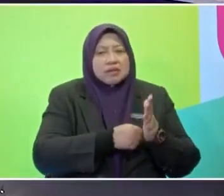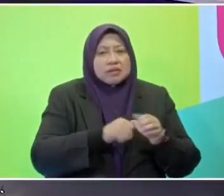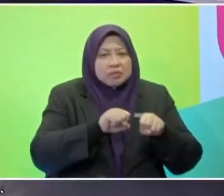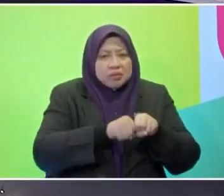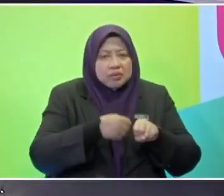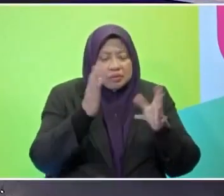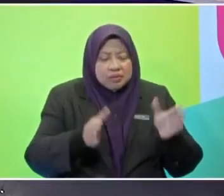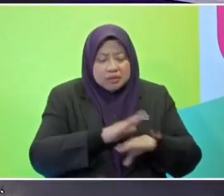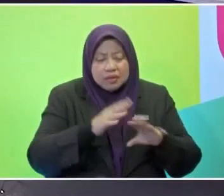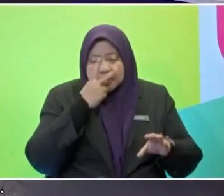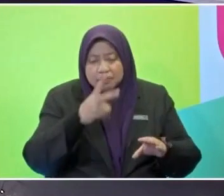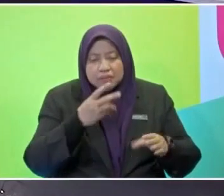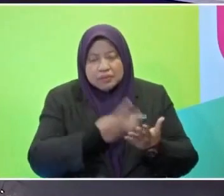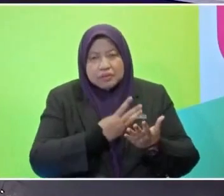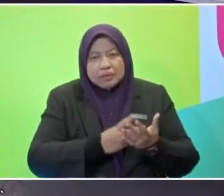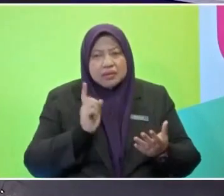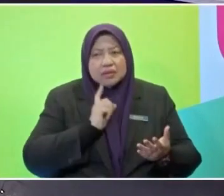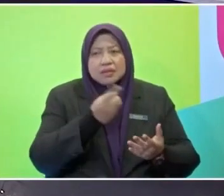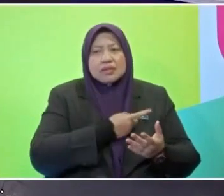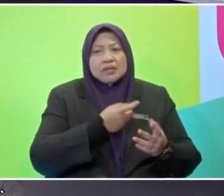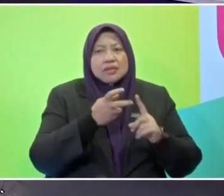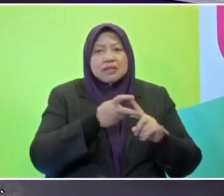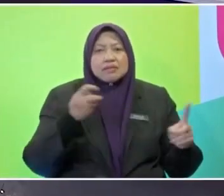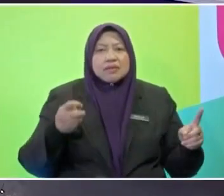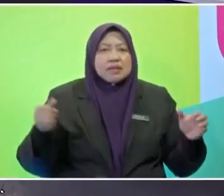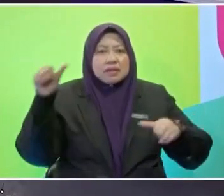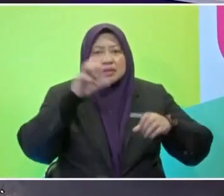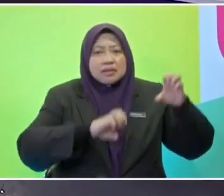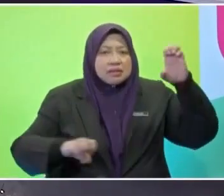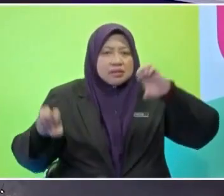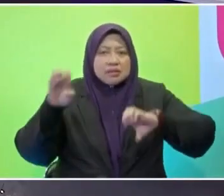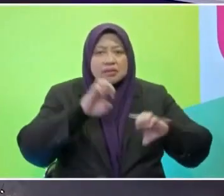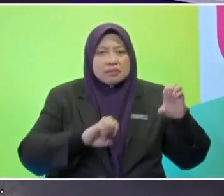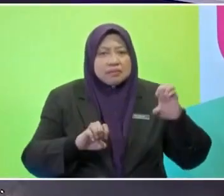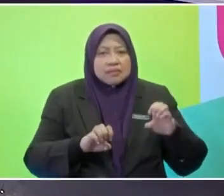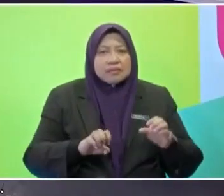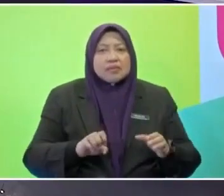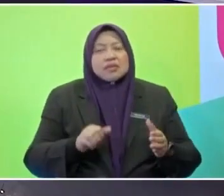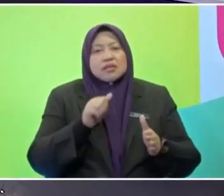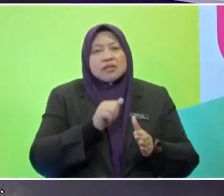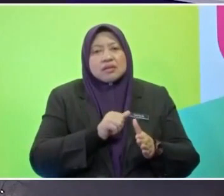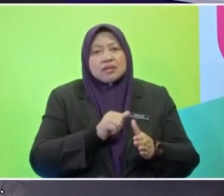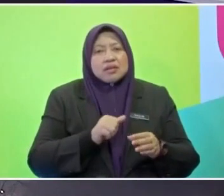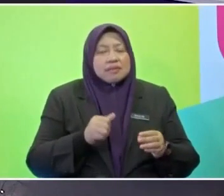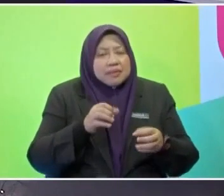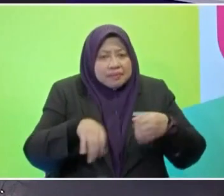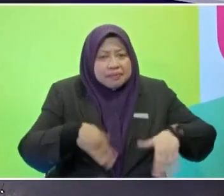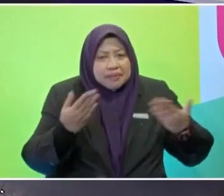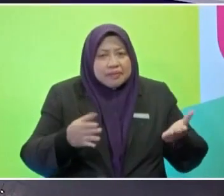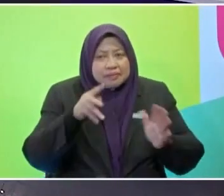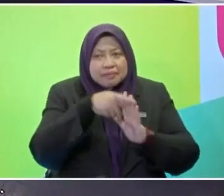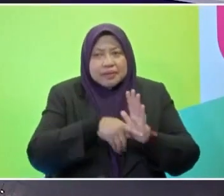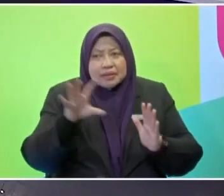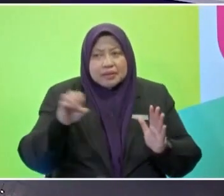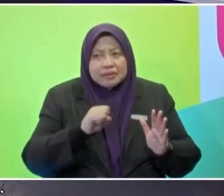Quek, now that we've done all the experiments and you had questions for me as well, how did I do on an overall scale for today's class? You